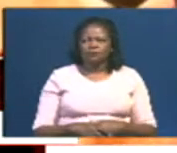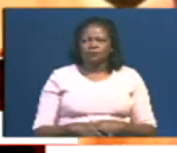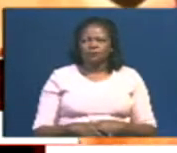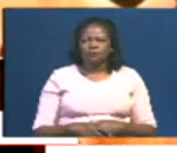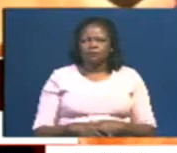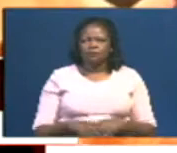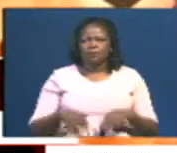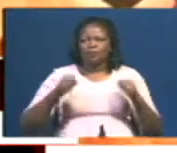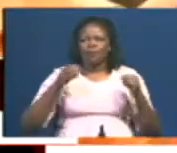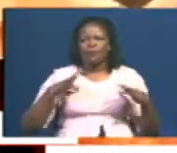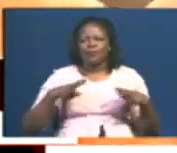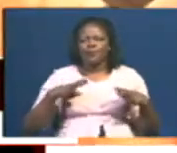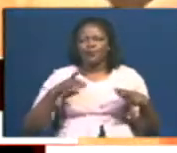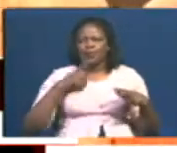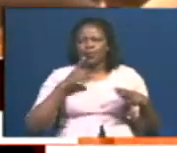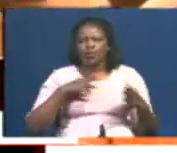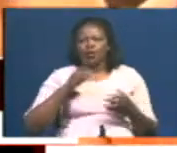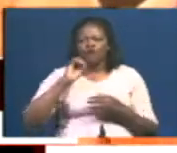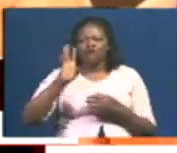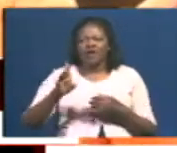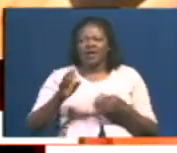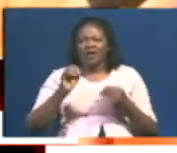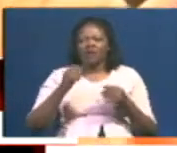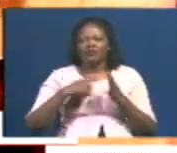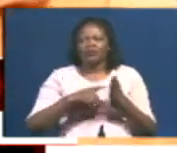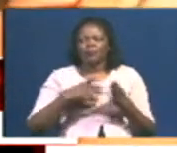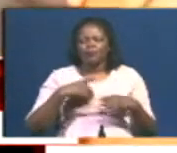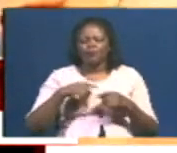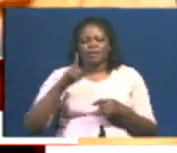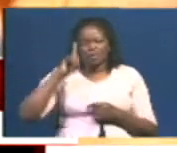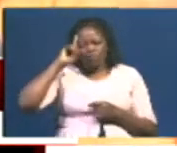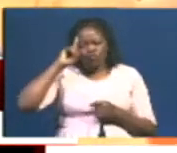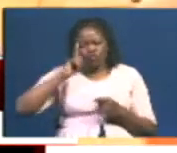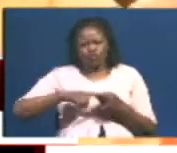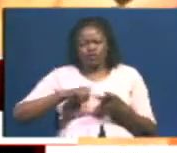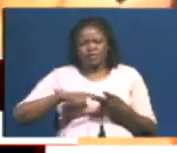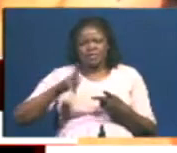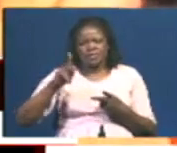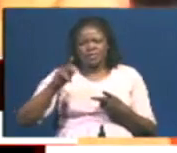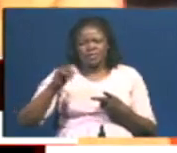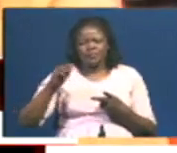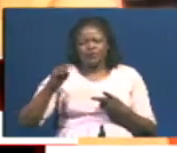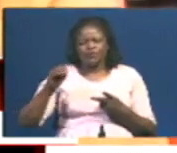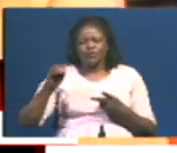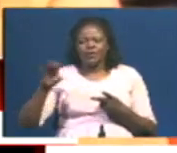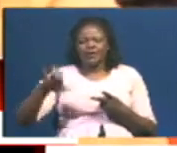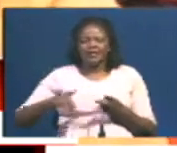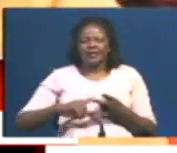Wabodaboda ambayo wameenda mbali kama watu wa Nyaururu, kama watu wa Kitimoto na wengine wengi, hata